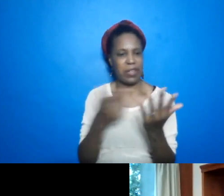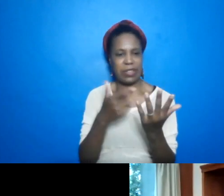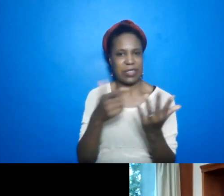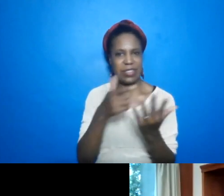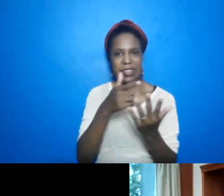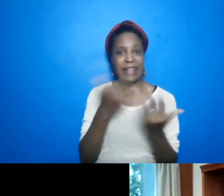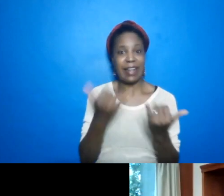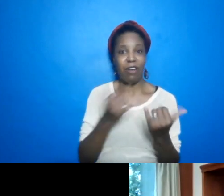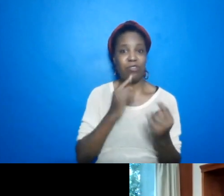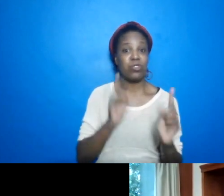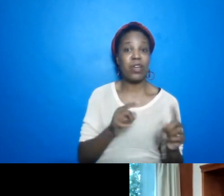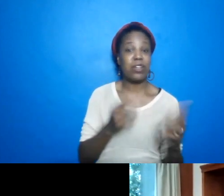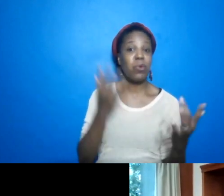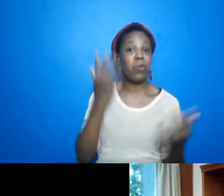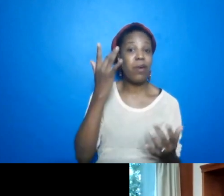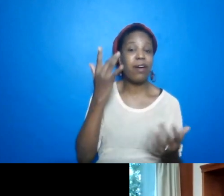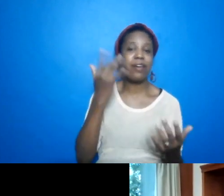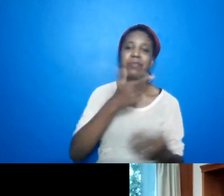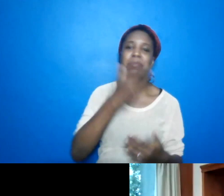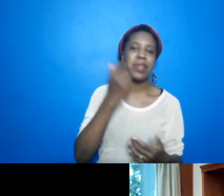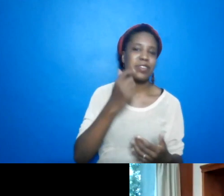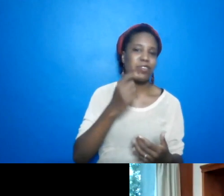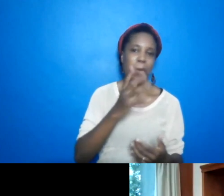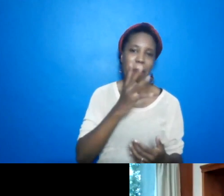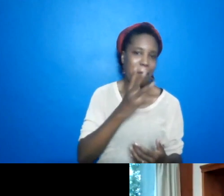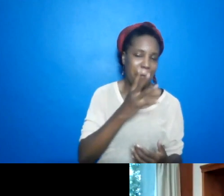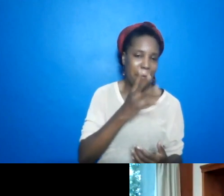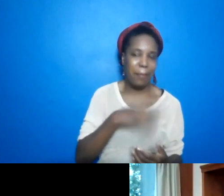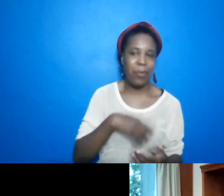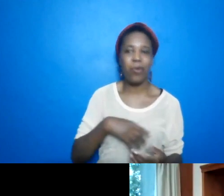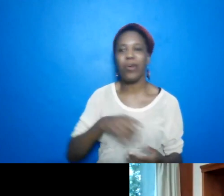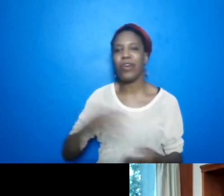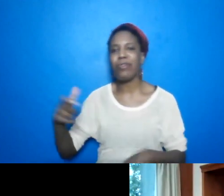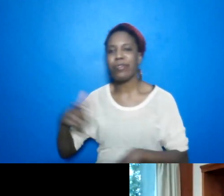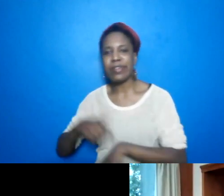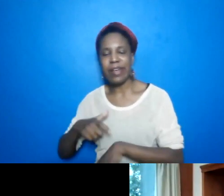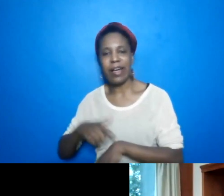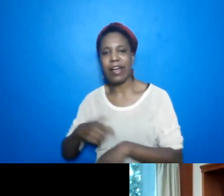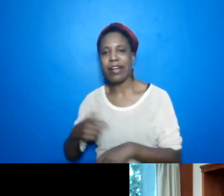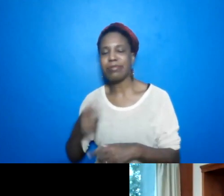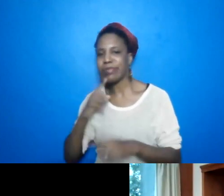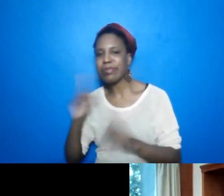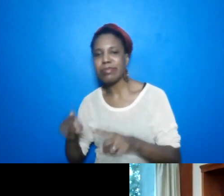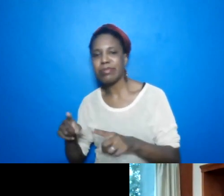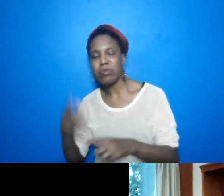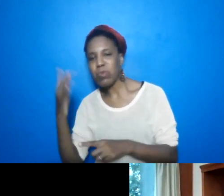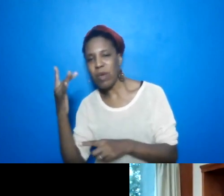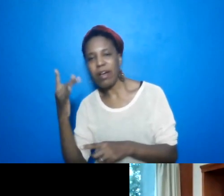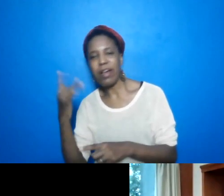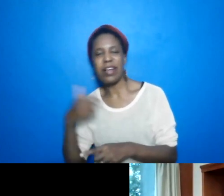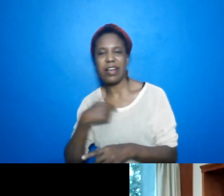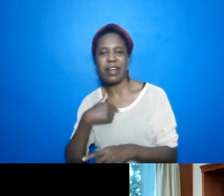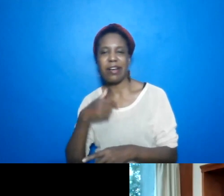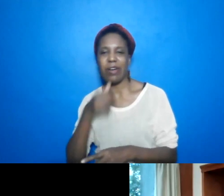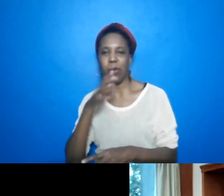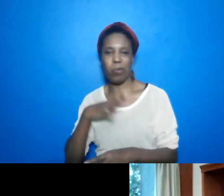owner nature. She reacts out of her community advocacy. She reacts as a woman of color, as a woman, and so all of those